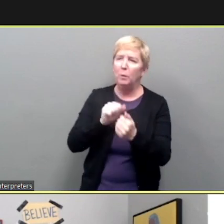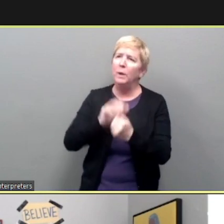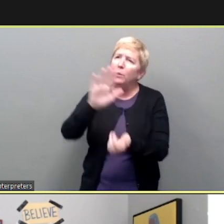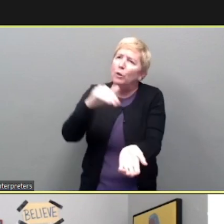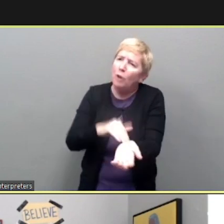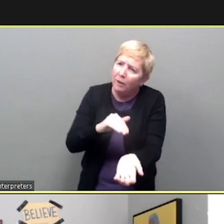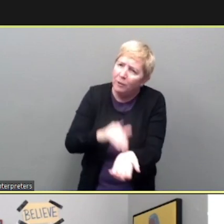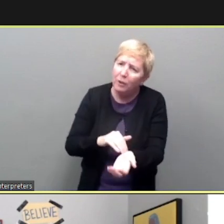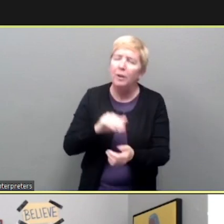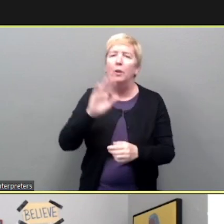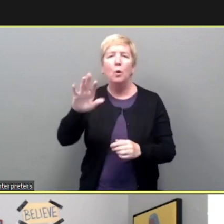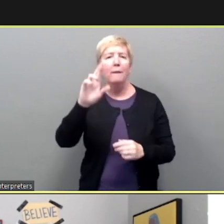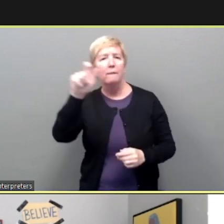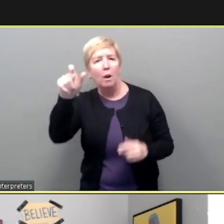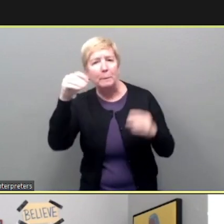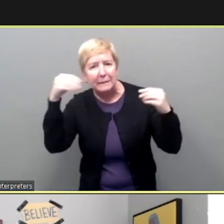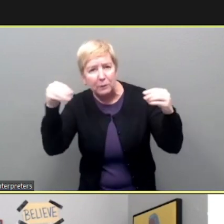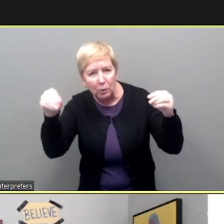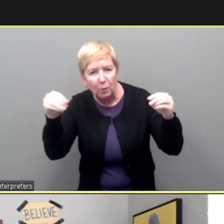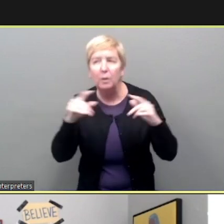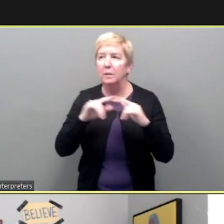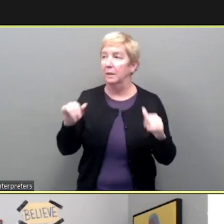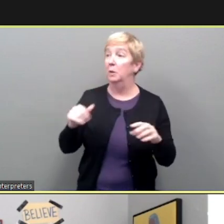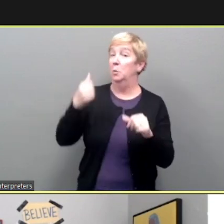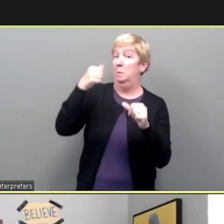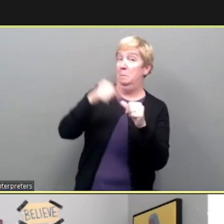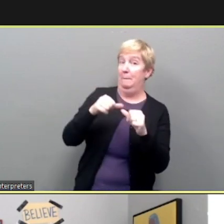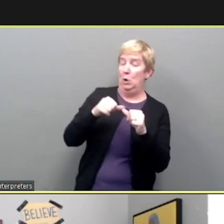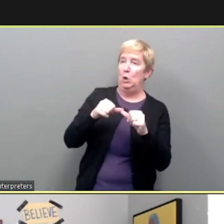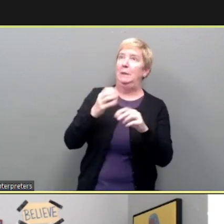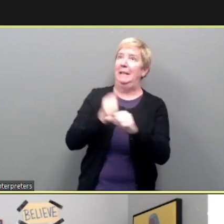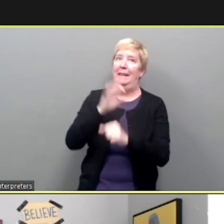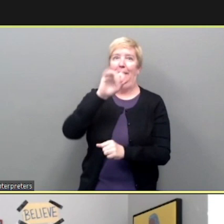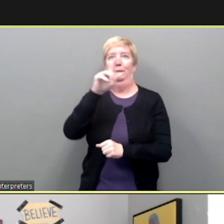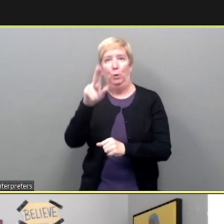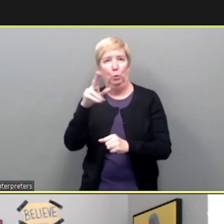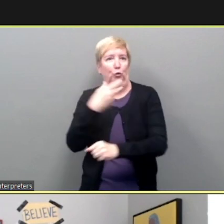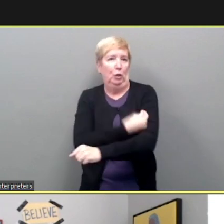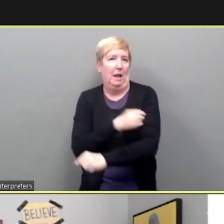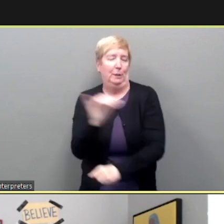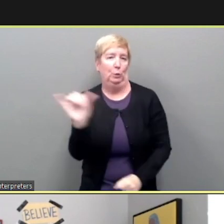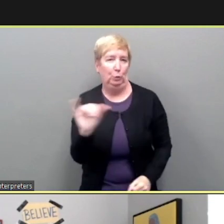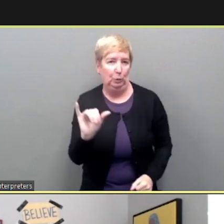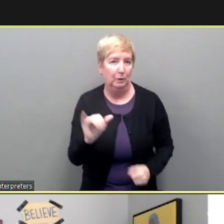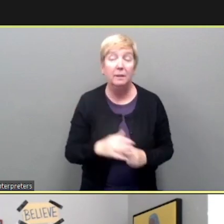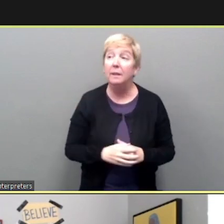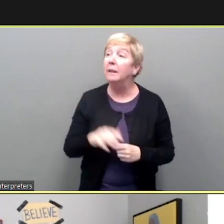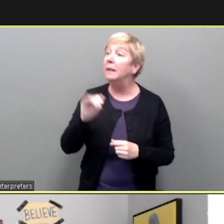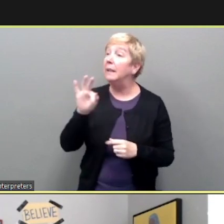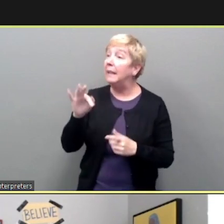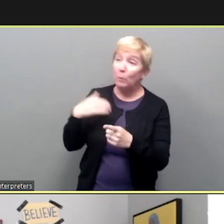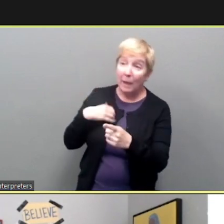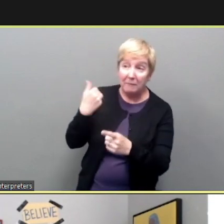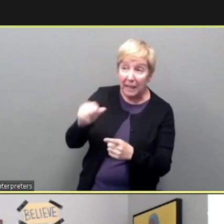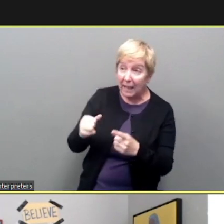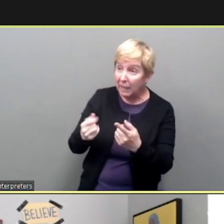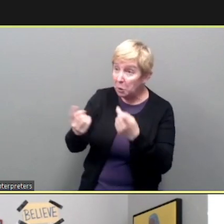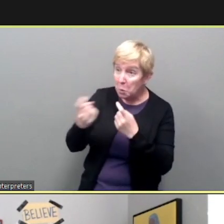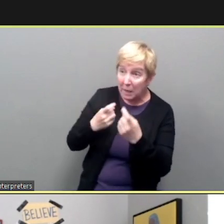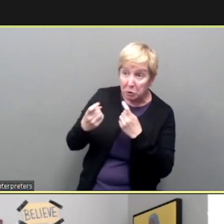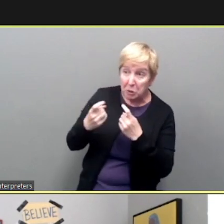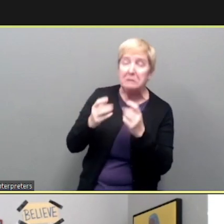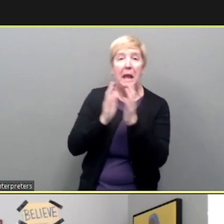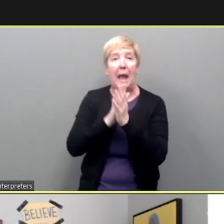provider or your pharmacy, and remember to get that flu shot at the same time. And if you have any questions, once again, ask your